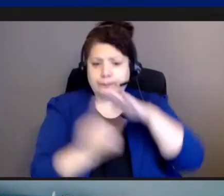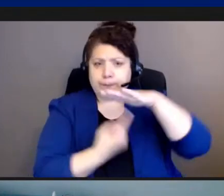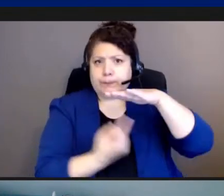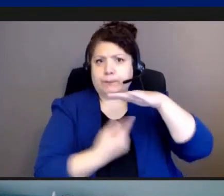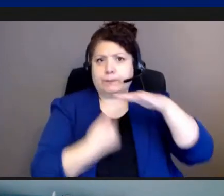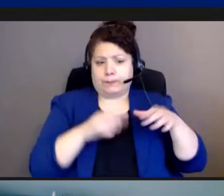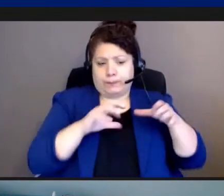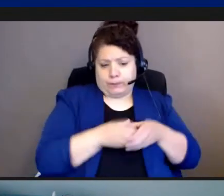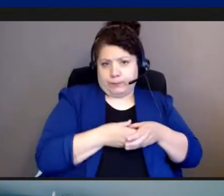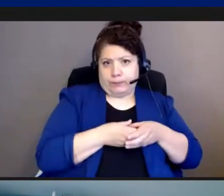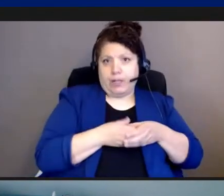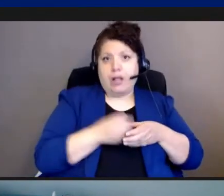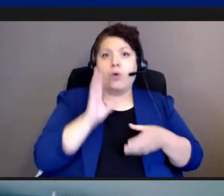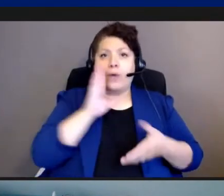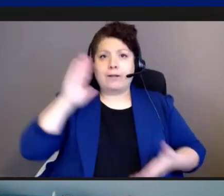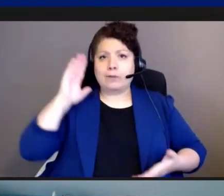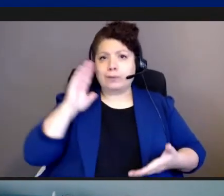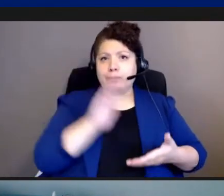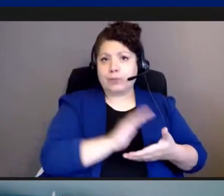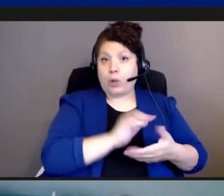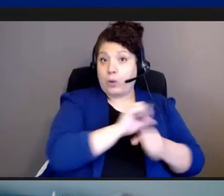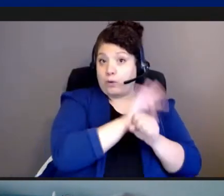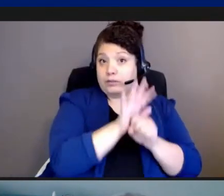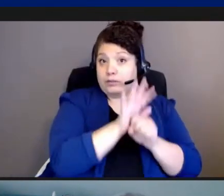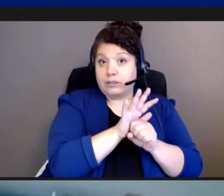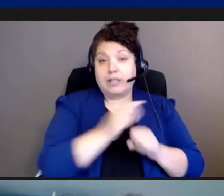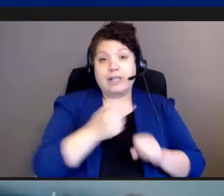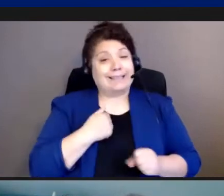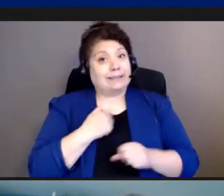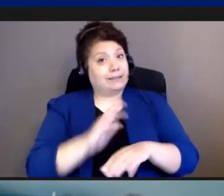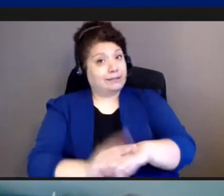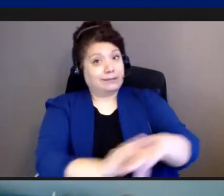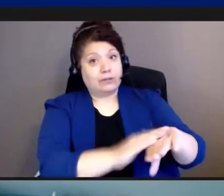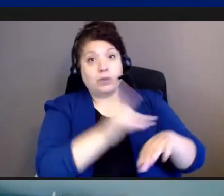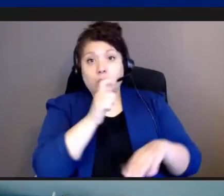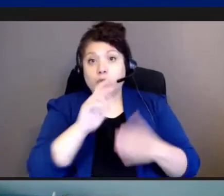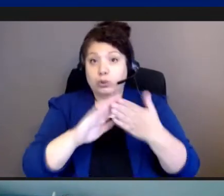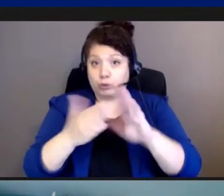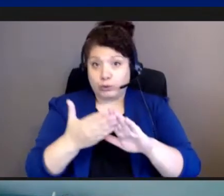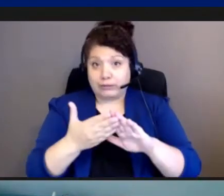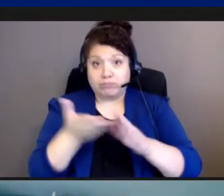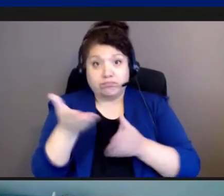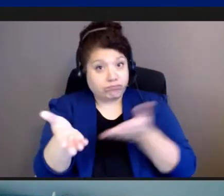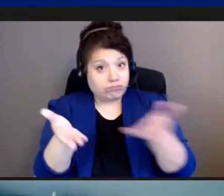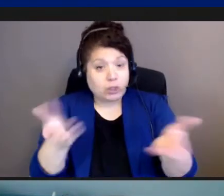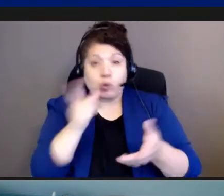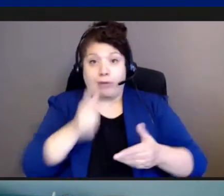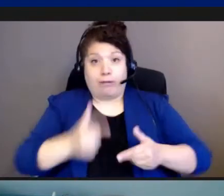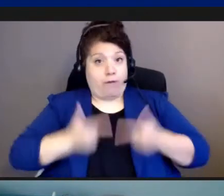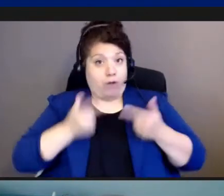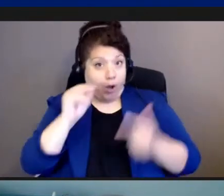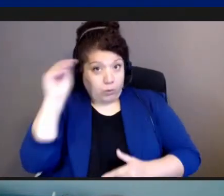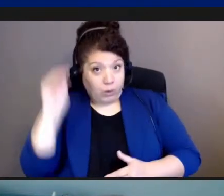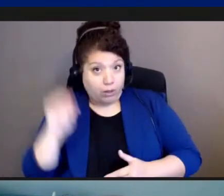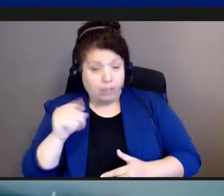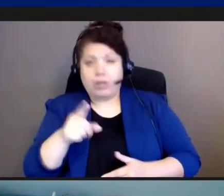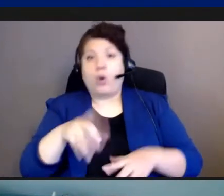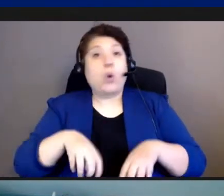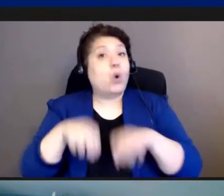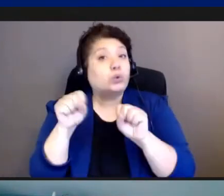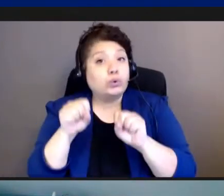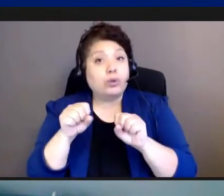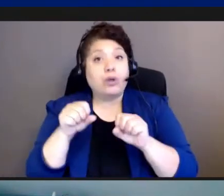curve. As such, OPH is advising both community officials and residents not to host or